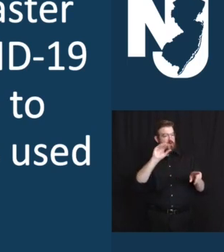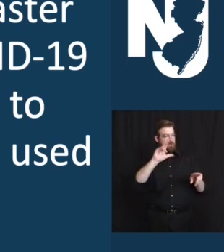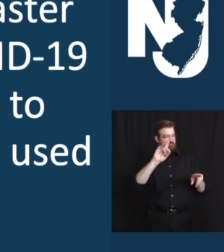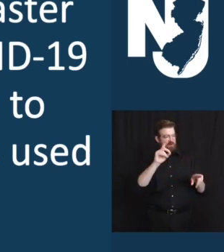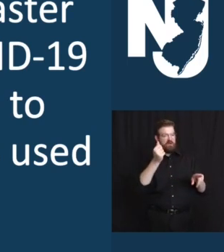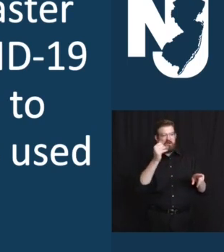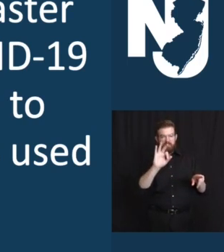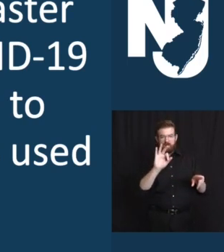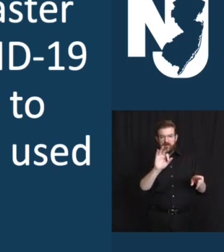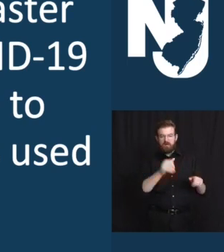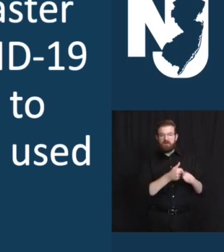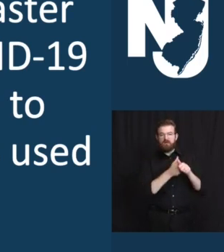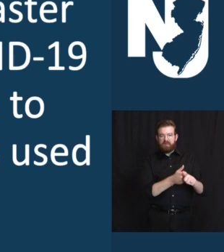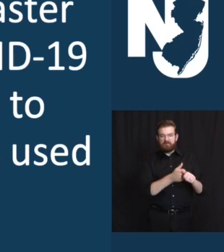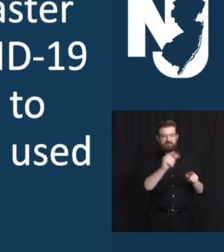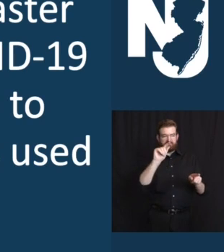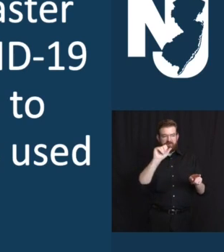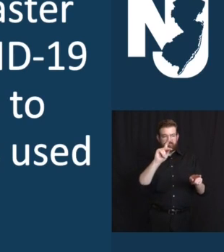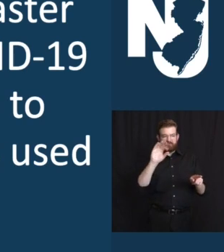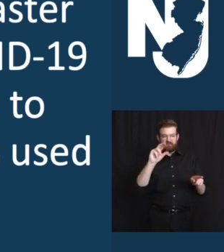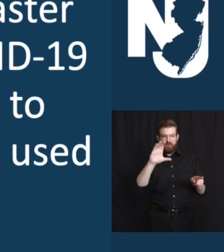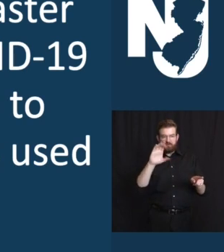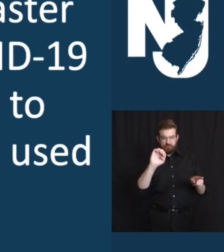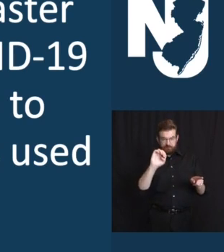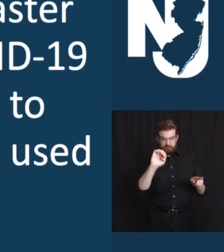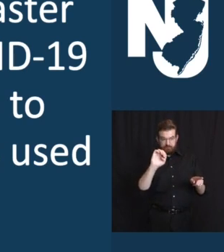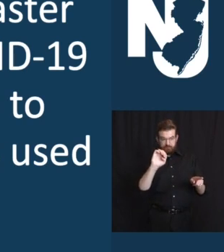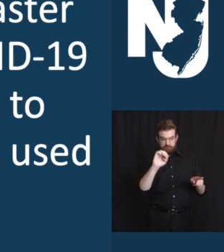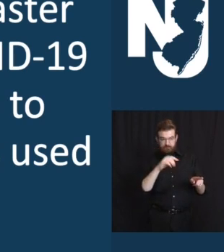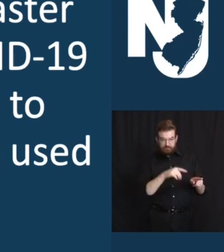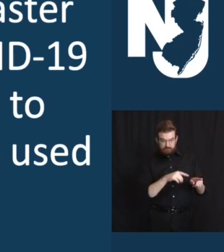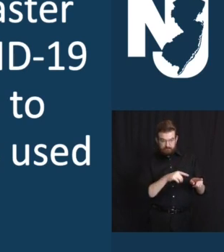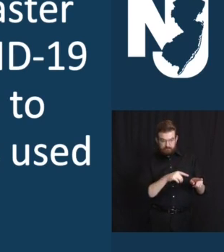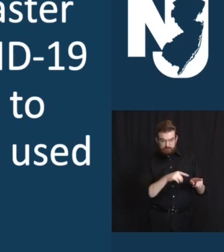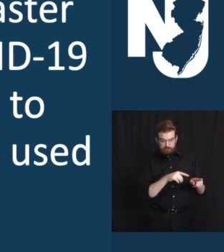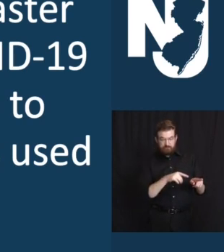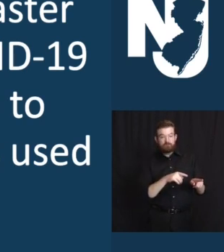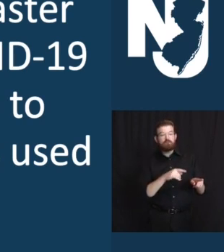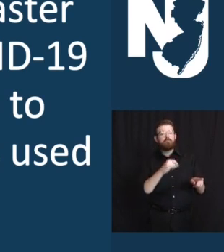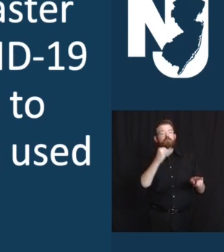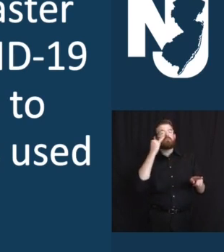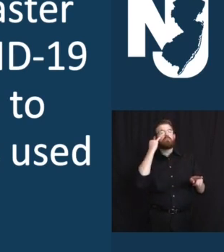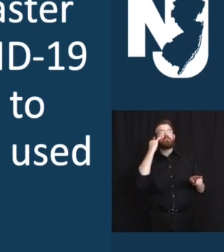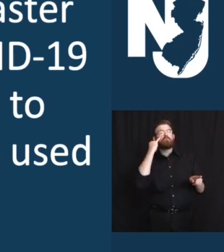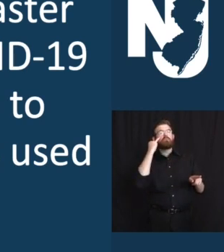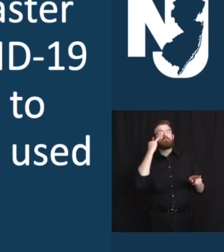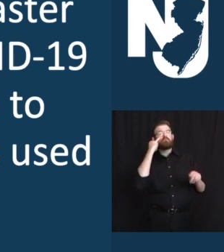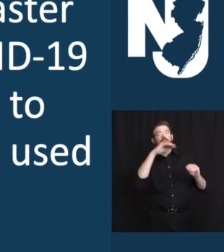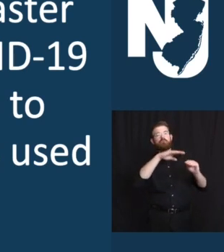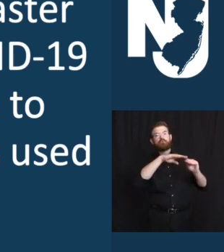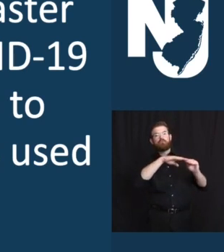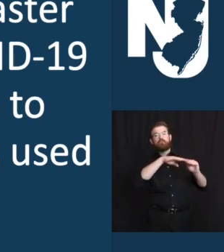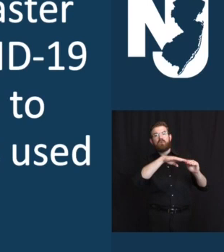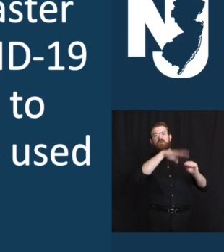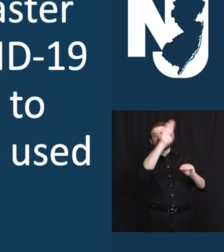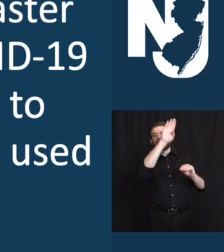threshold, ensure internal controls, and provide compliance training to all agencies